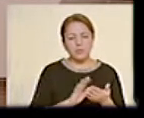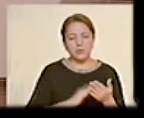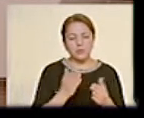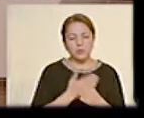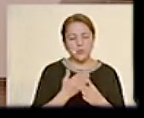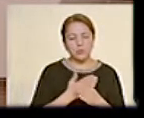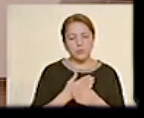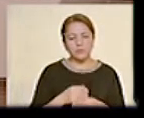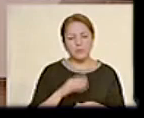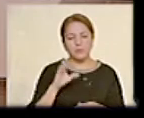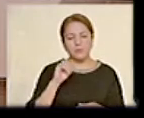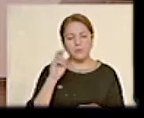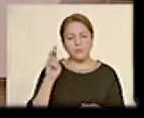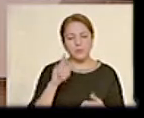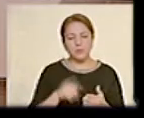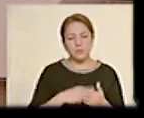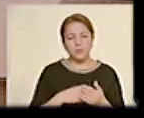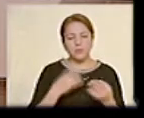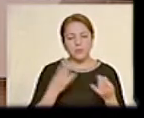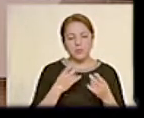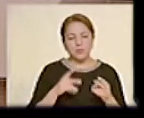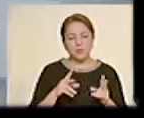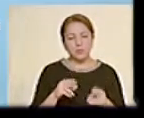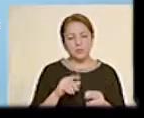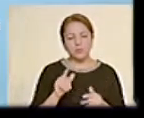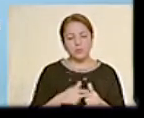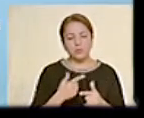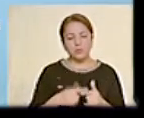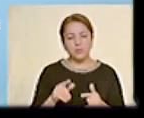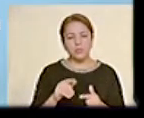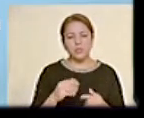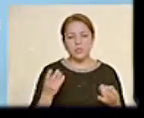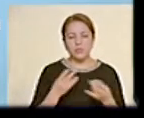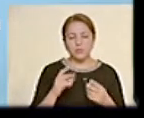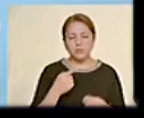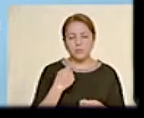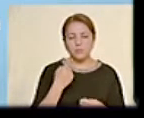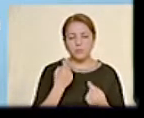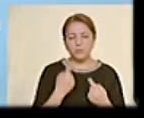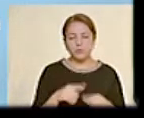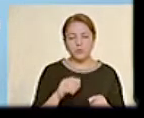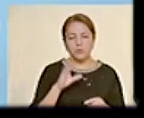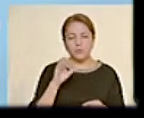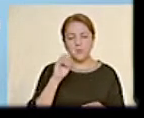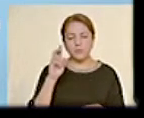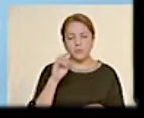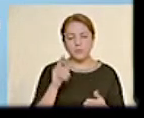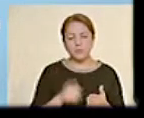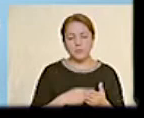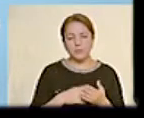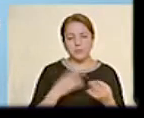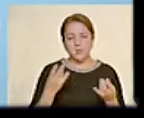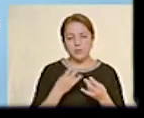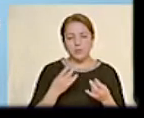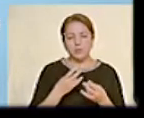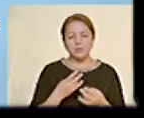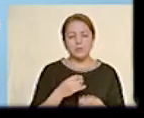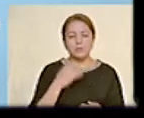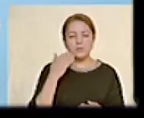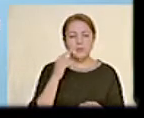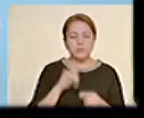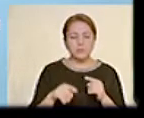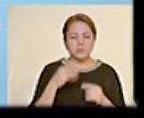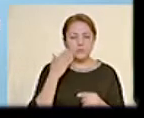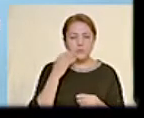kerakli qismiga yoki boshqa veb sahifaga tez va oson o'tiladi. Bu hol kerakli qism